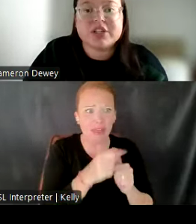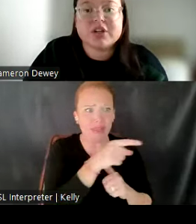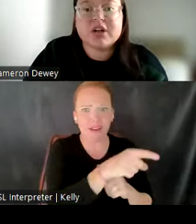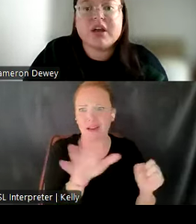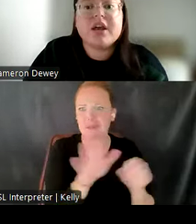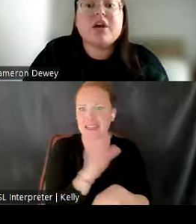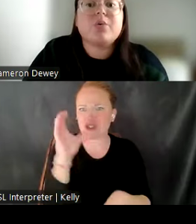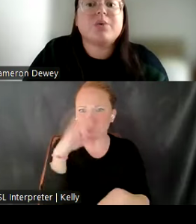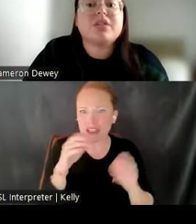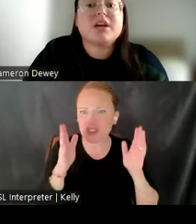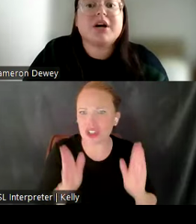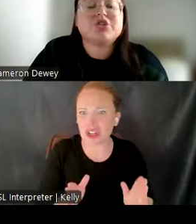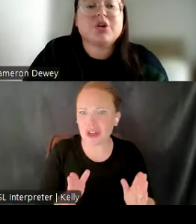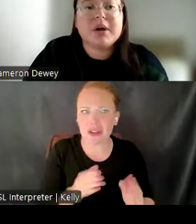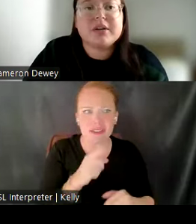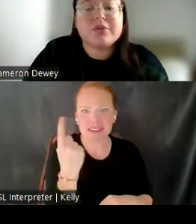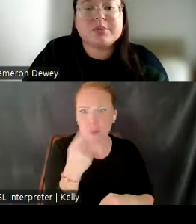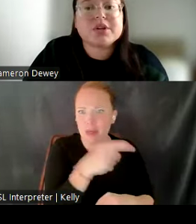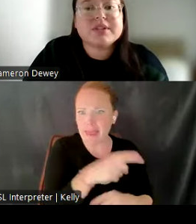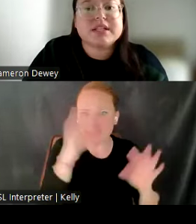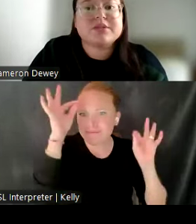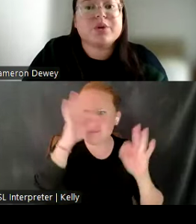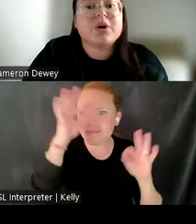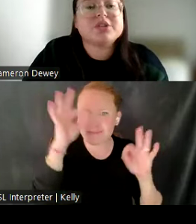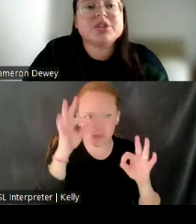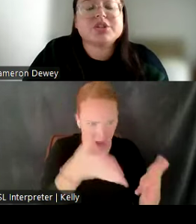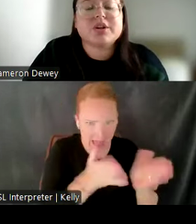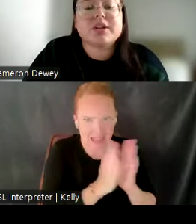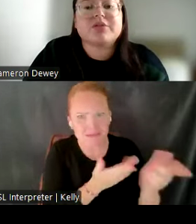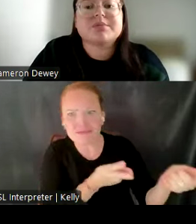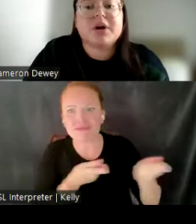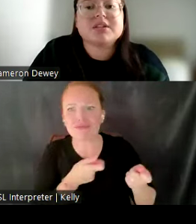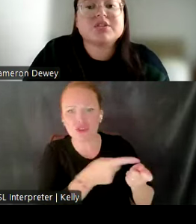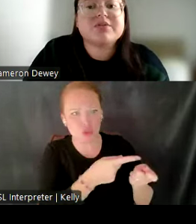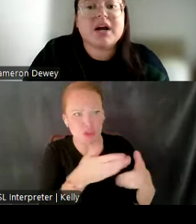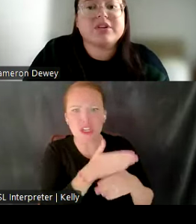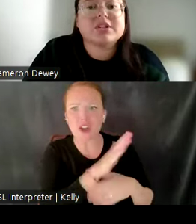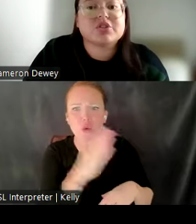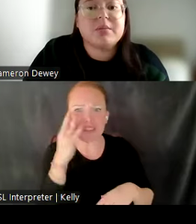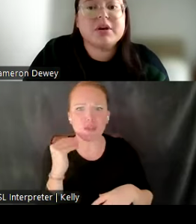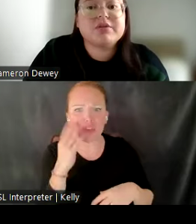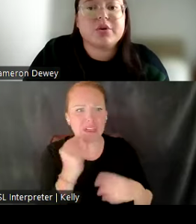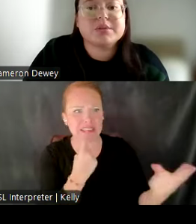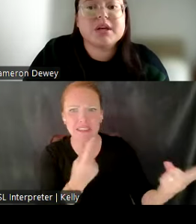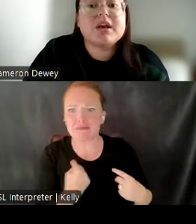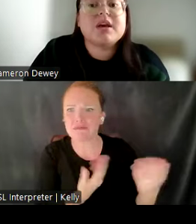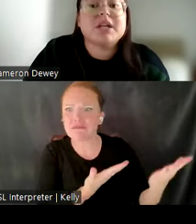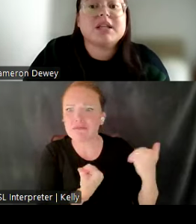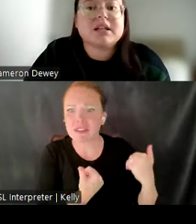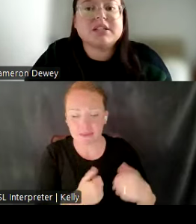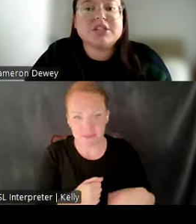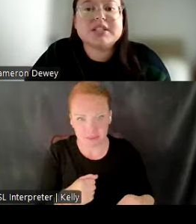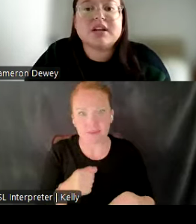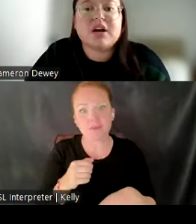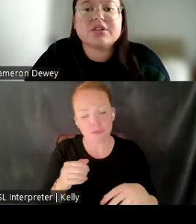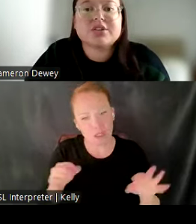complete stranger. When we think about trauma-informed services, we want to ensure that the response to survivors is trauma-informed, meaning